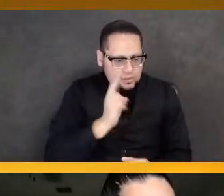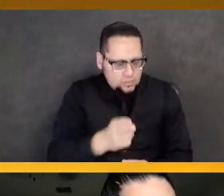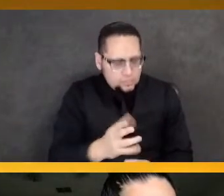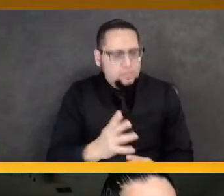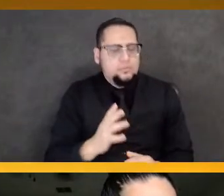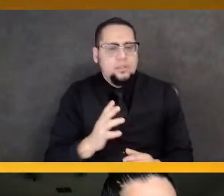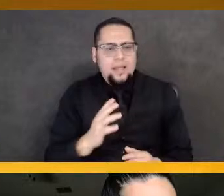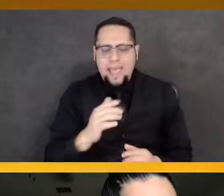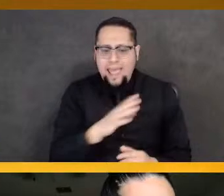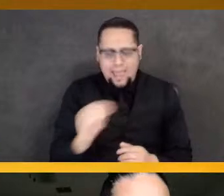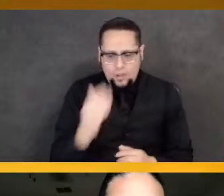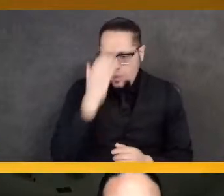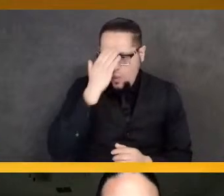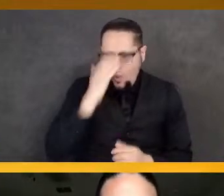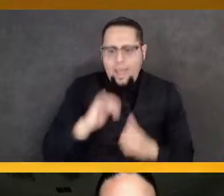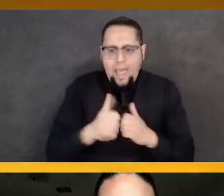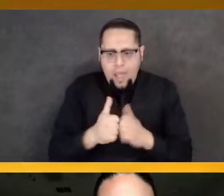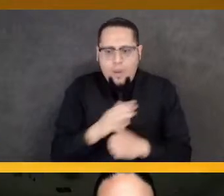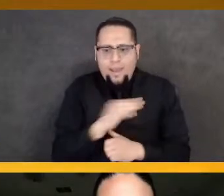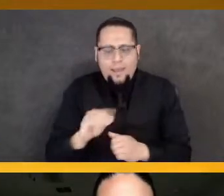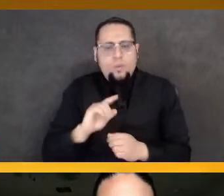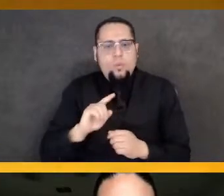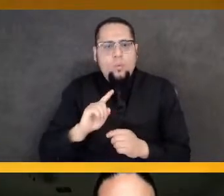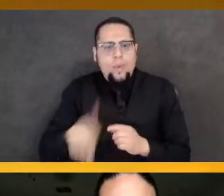know how and when